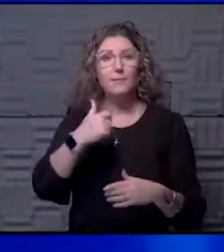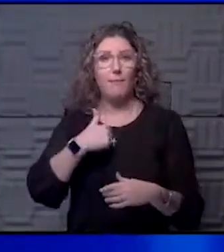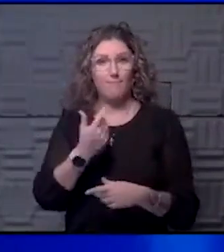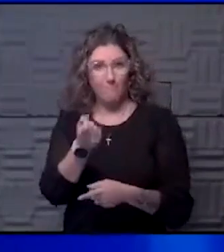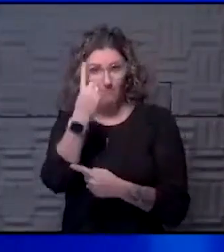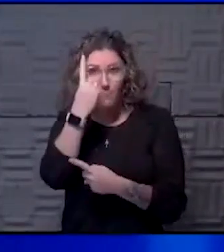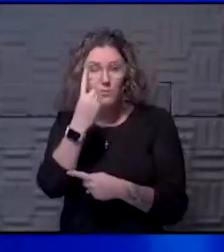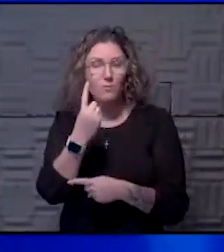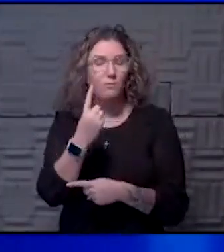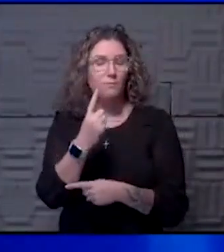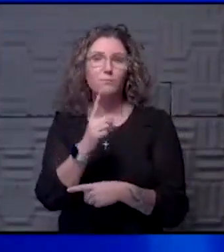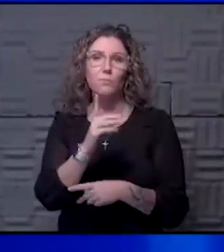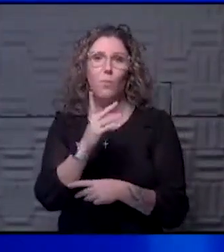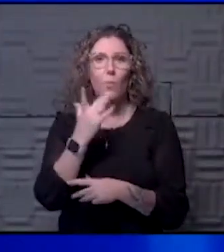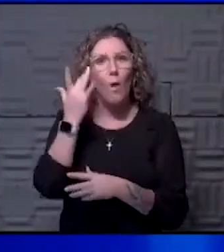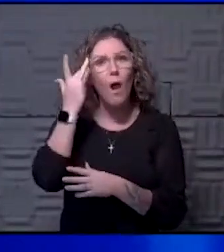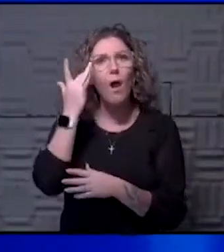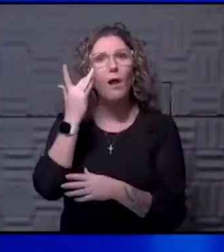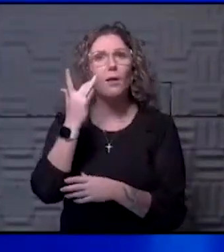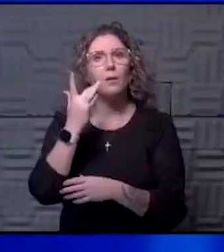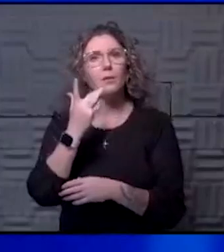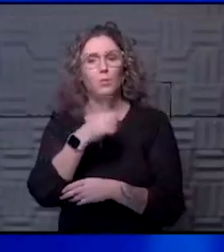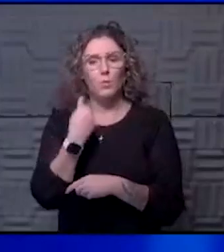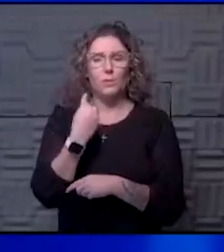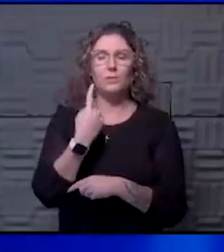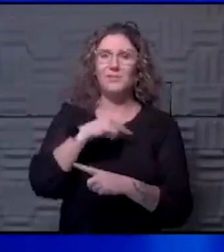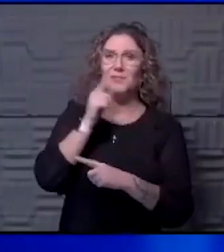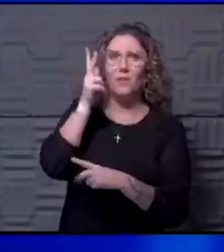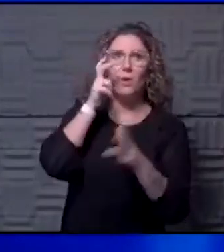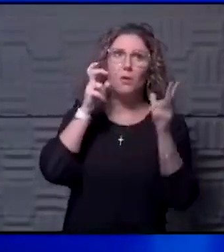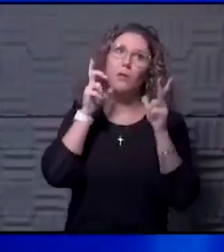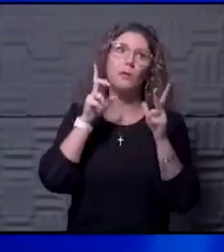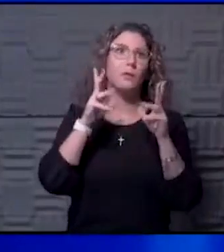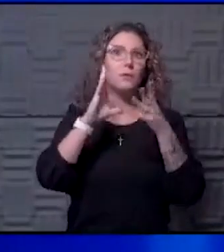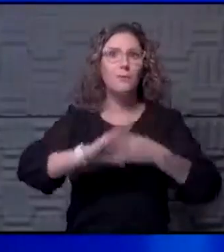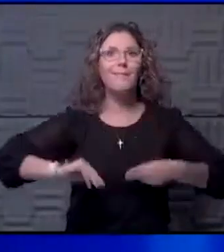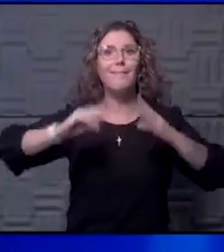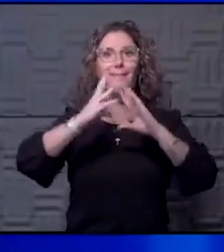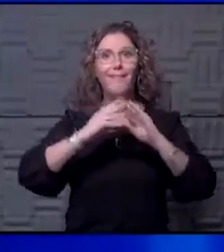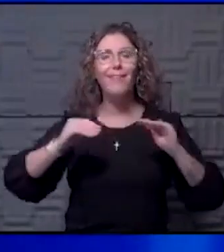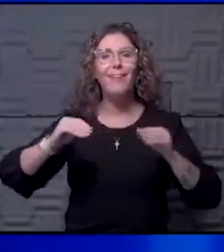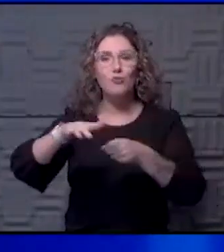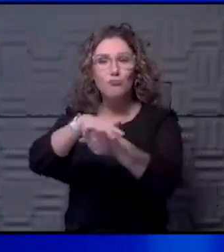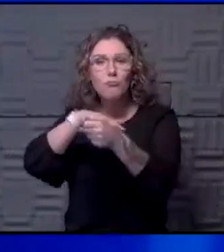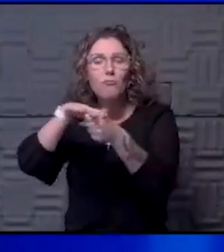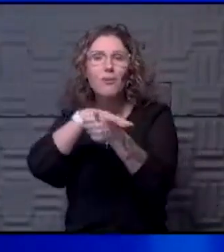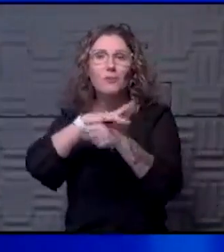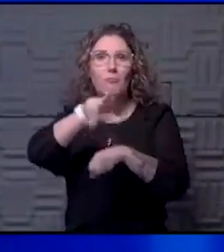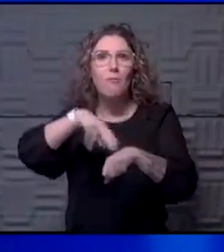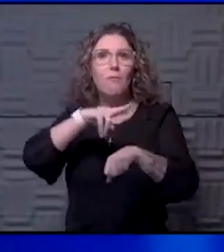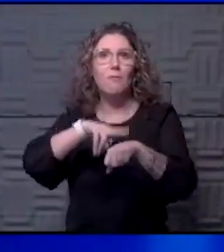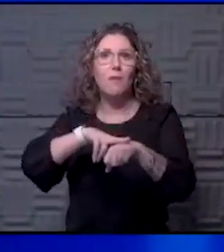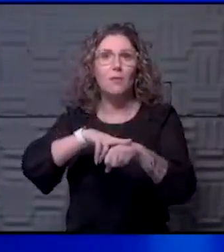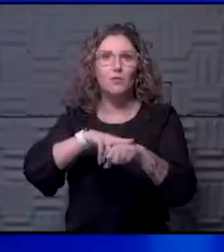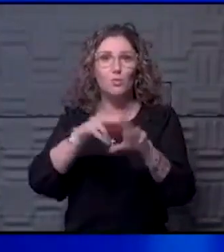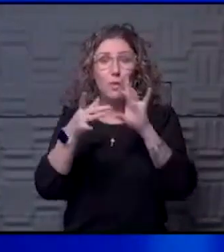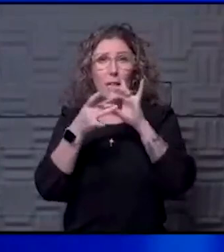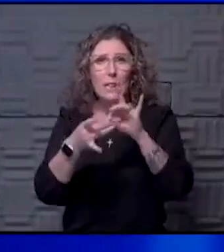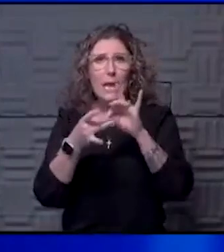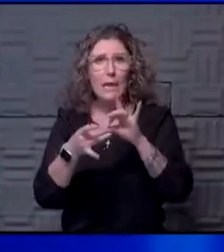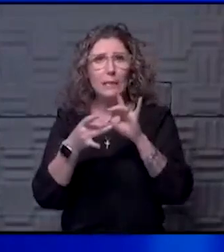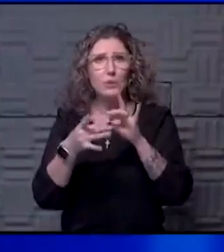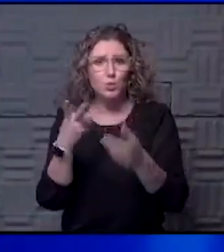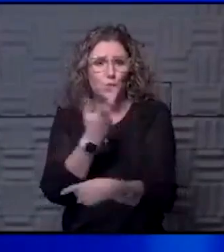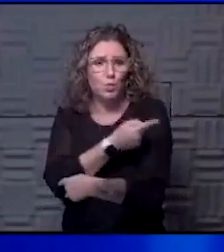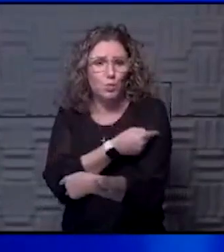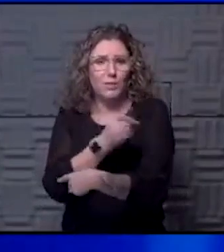reason. You're right. We've heard plenty of stories, both regionally and nationally, about doses that are